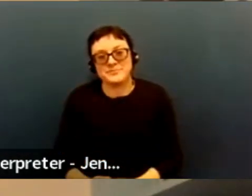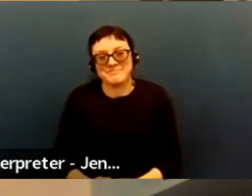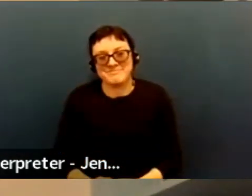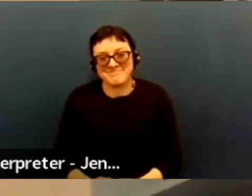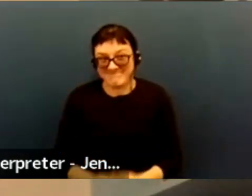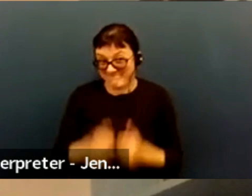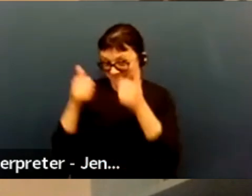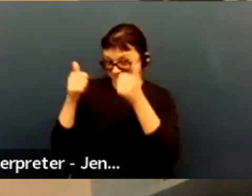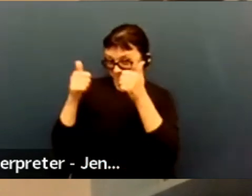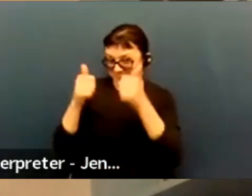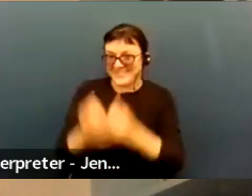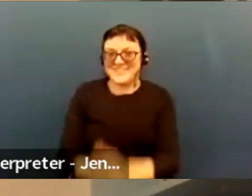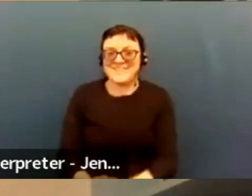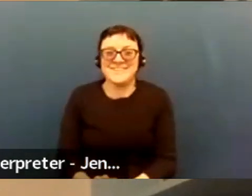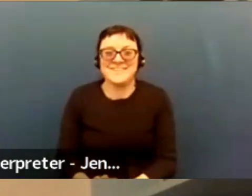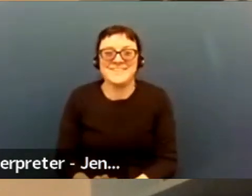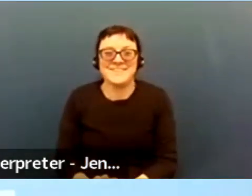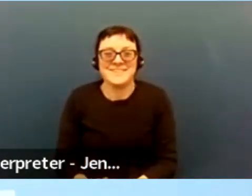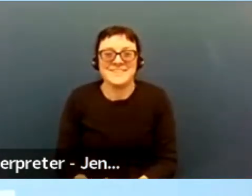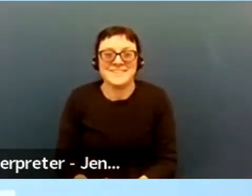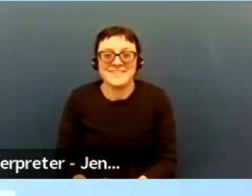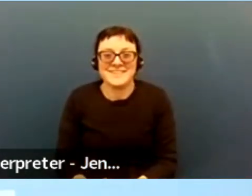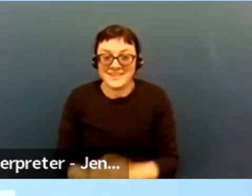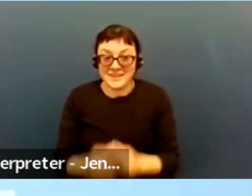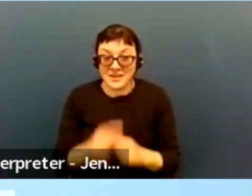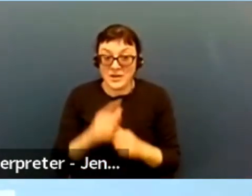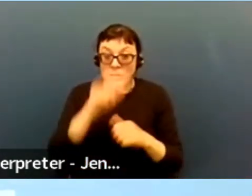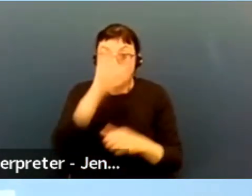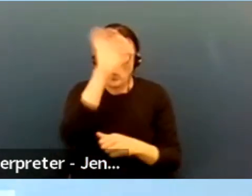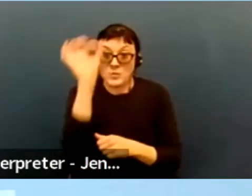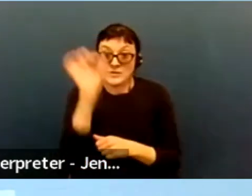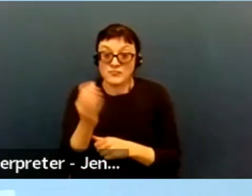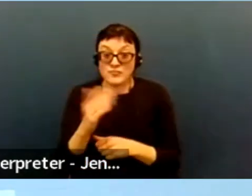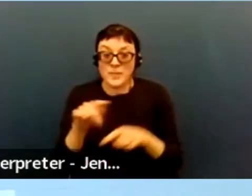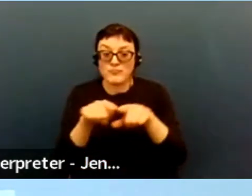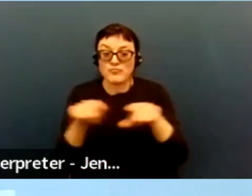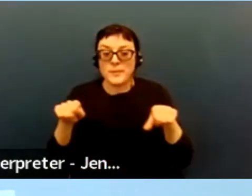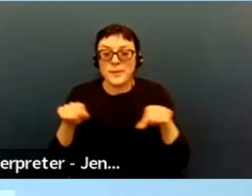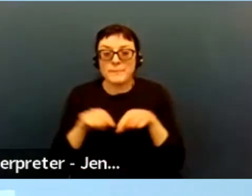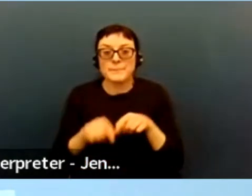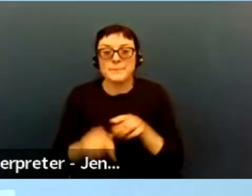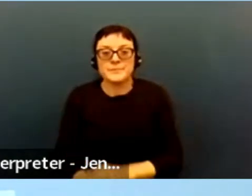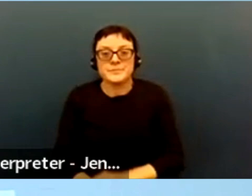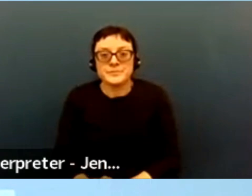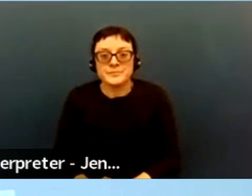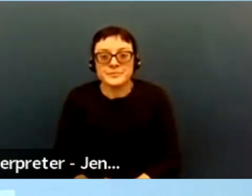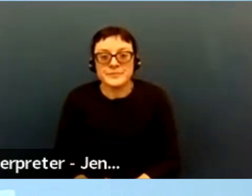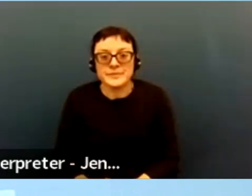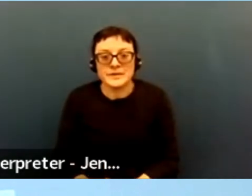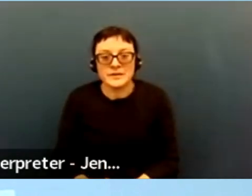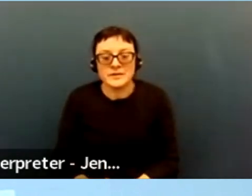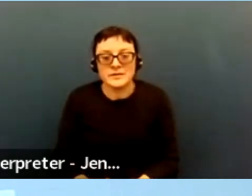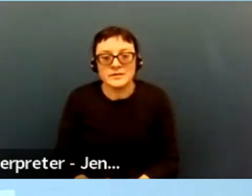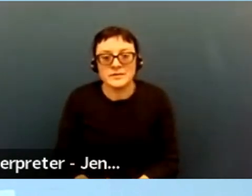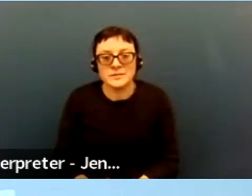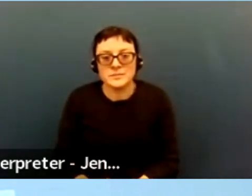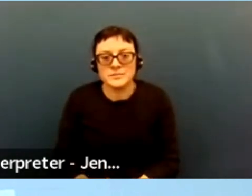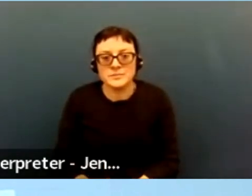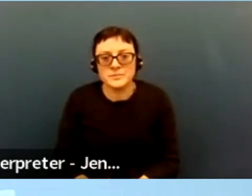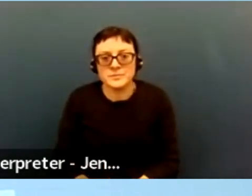Mm. Great, thank you very much. My pleasure. Got one in the room here.